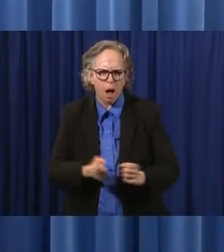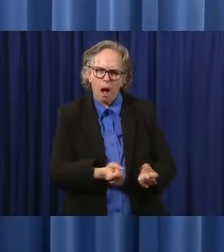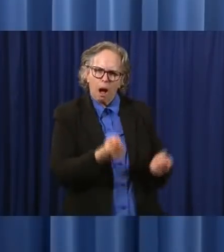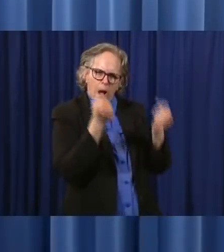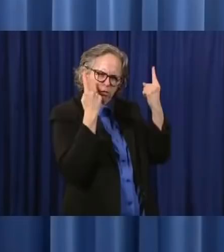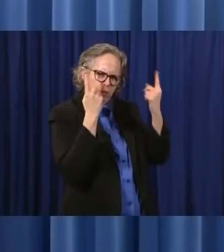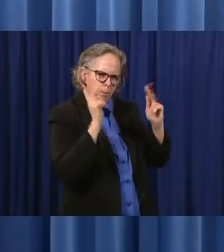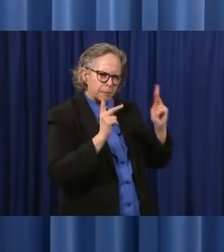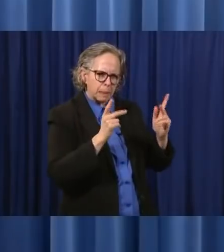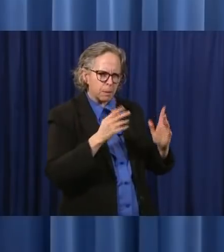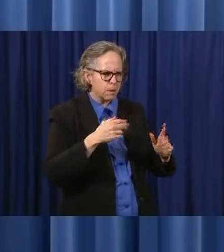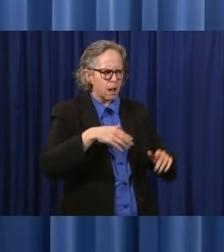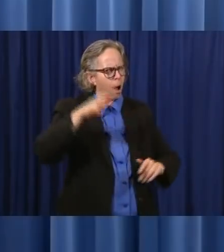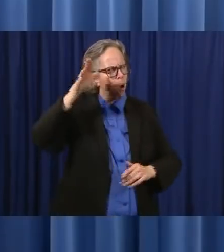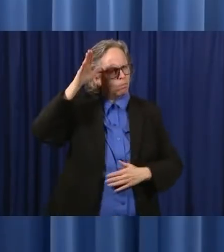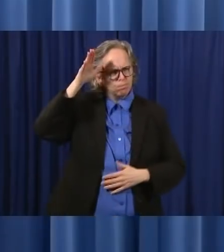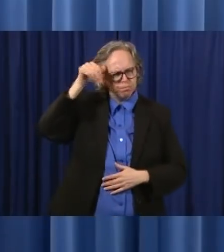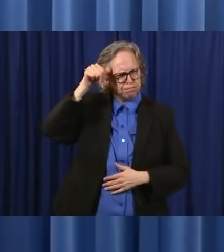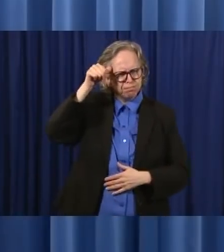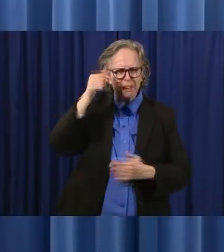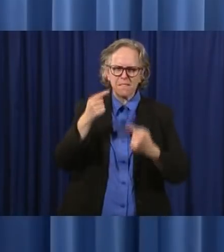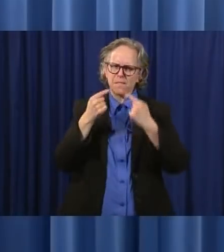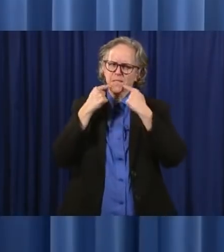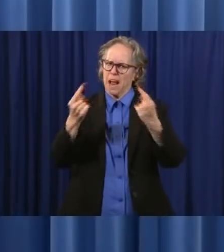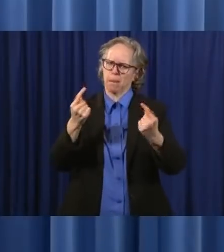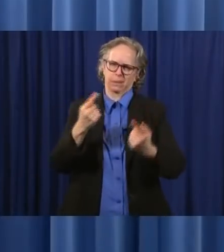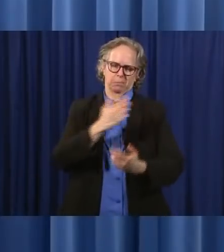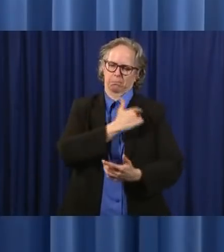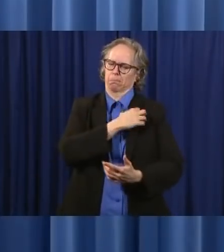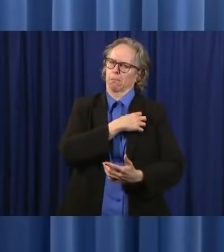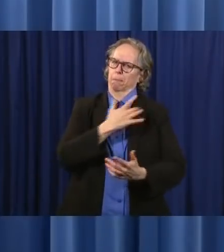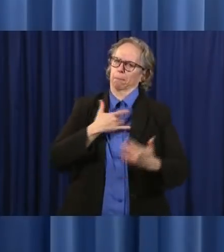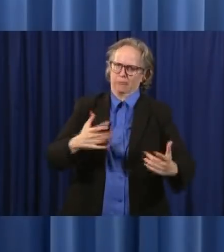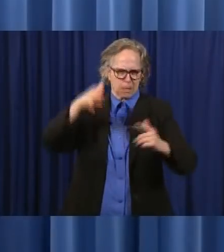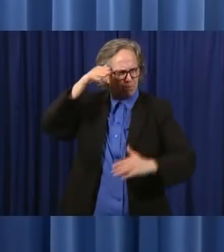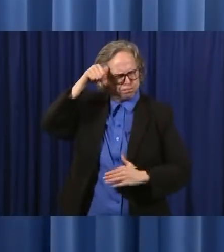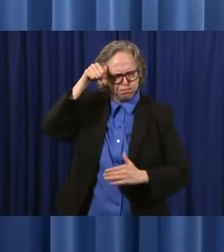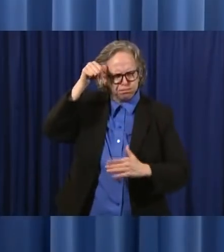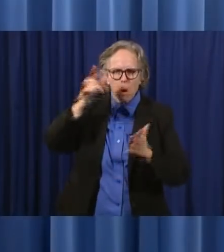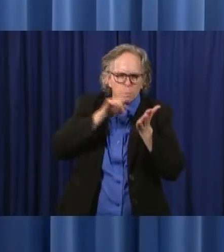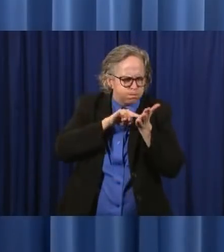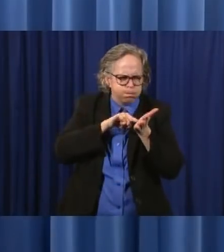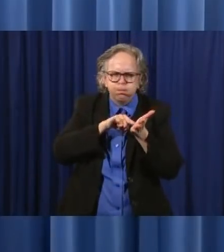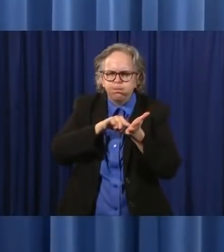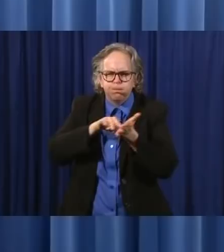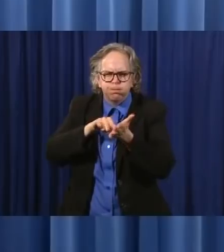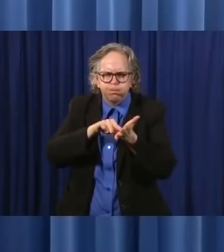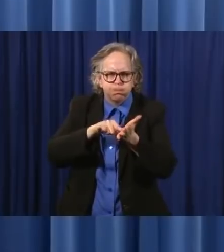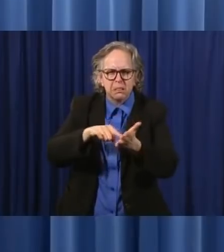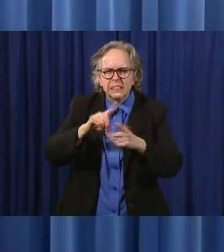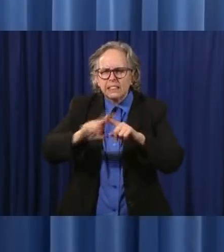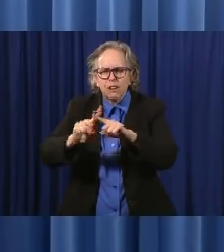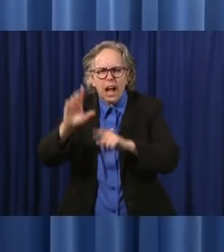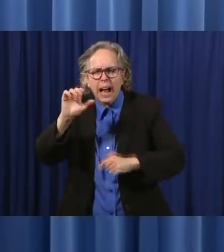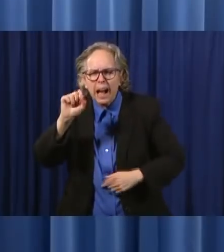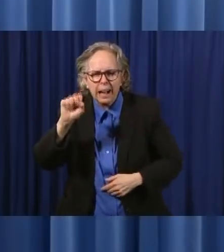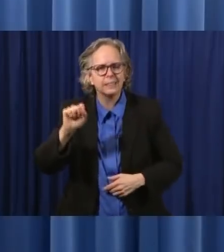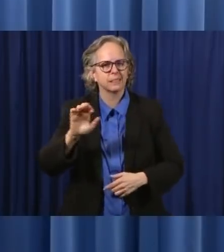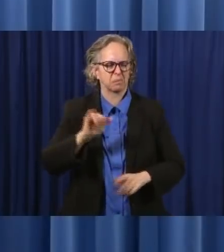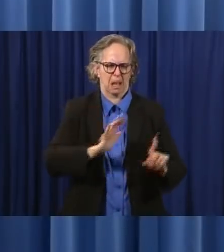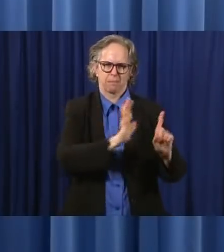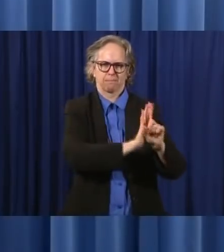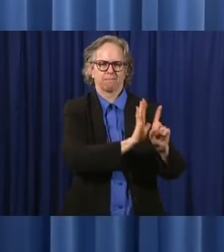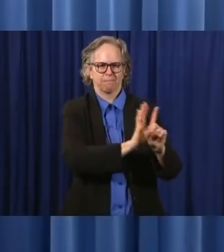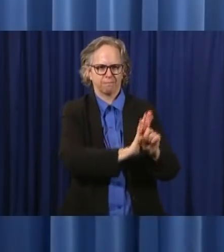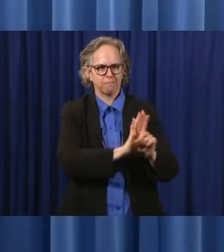determinateness of a law enforcement officer to follow the case wherever the evidence took it, and just